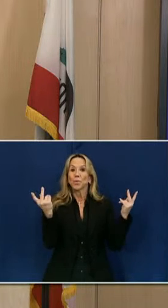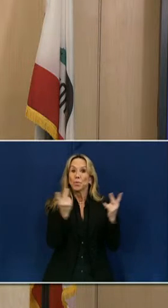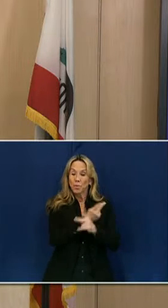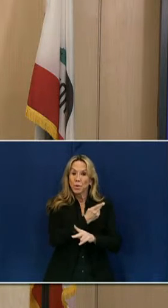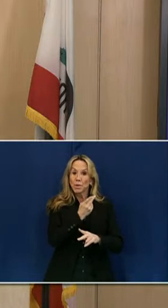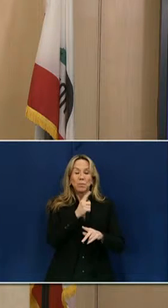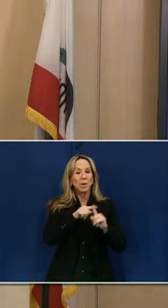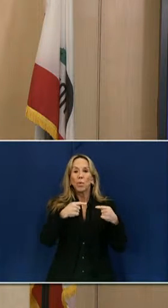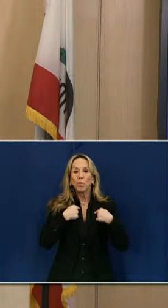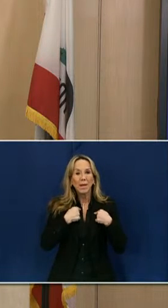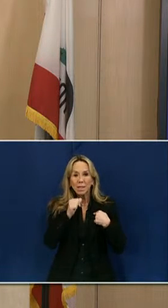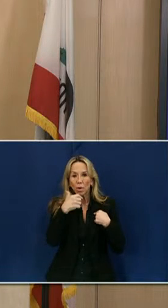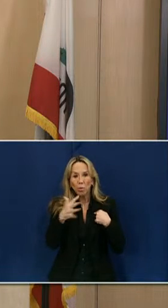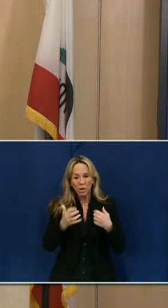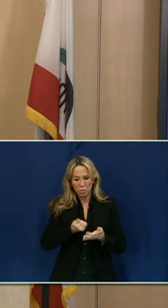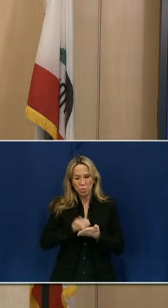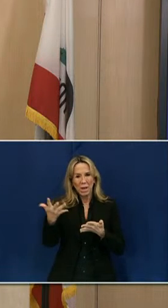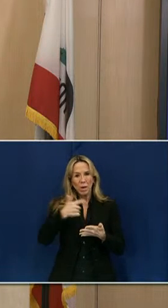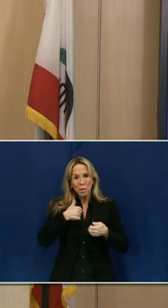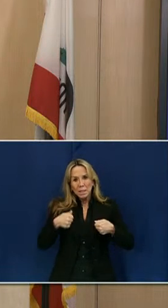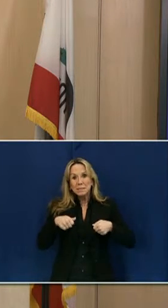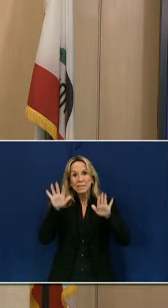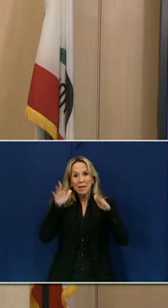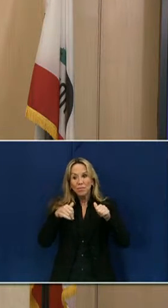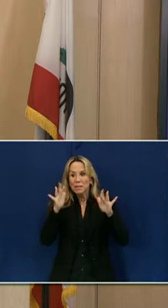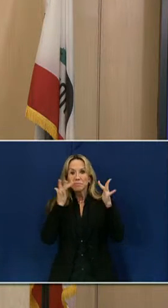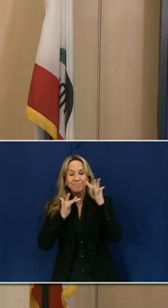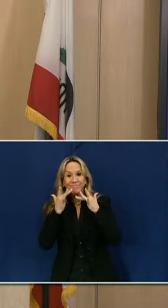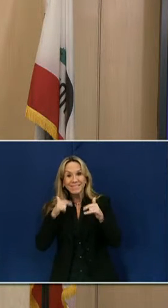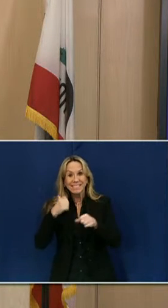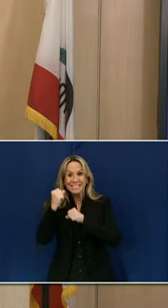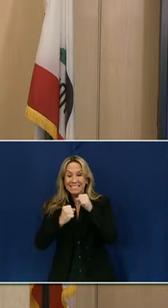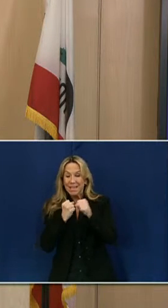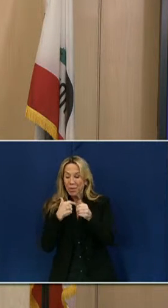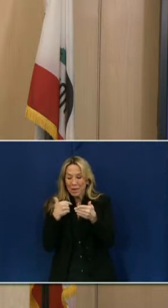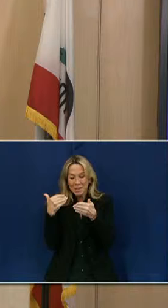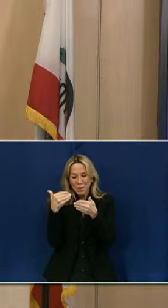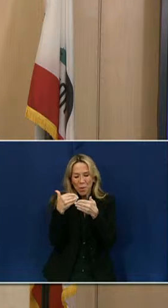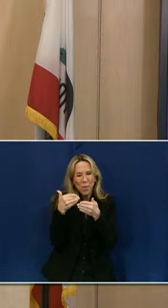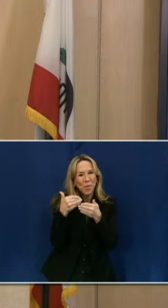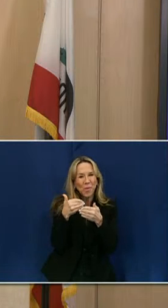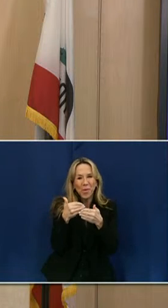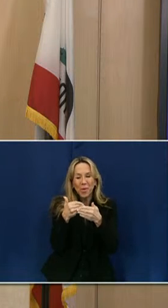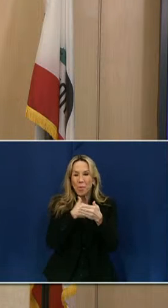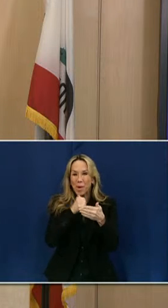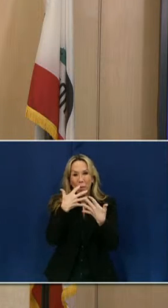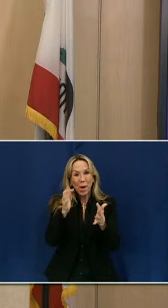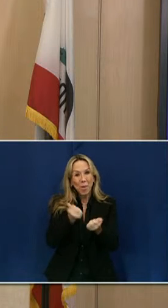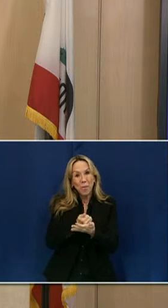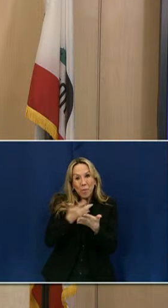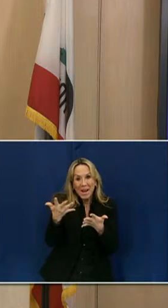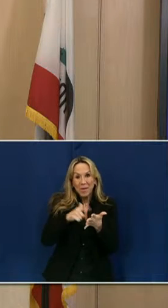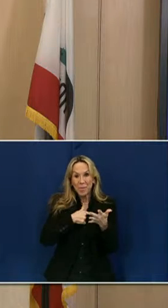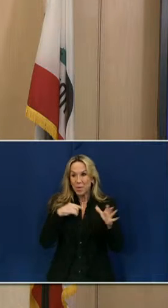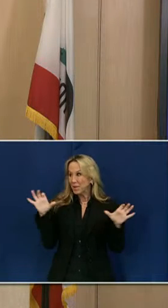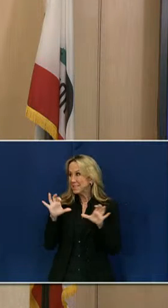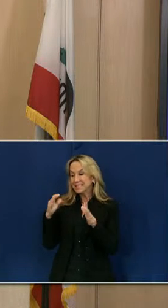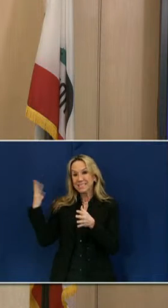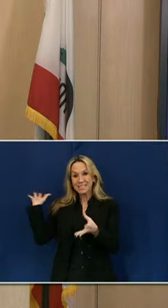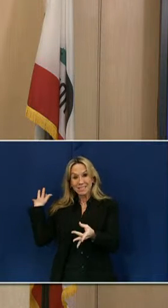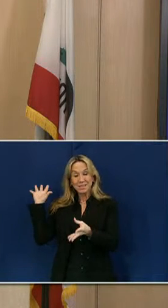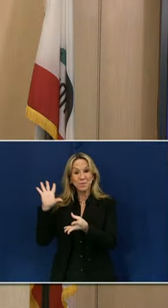an entire year of sacrifice by getting so close to hope on the horizon with the beginnings of vaccine